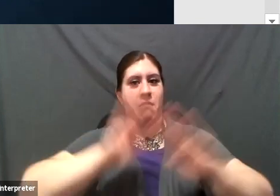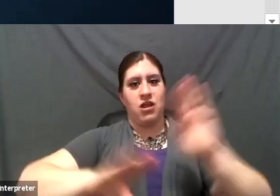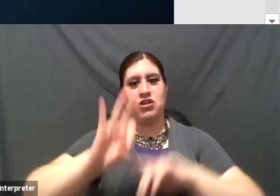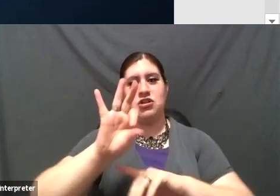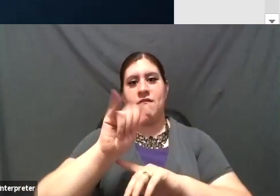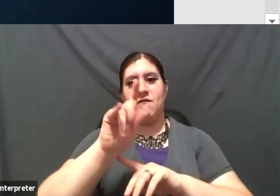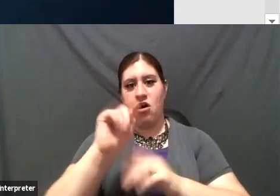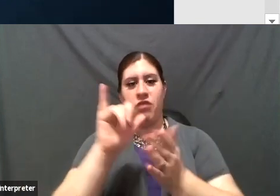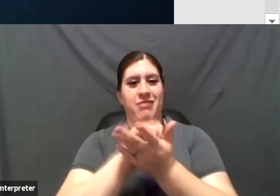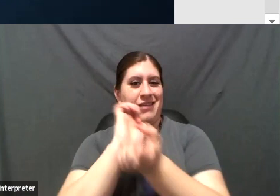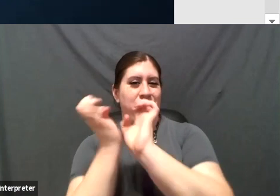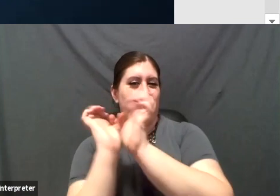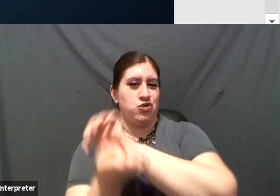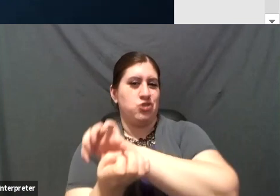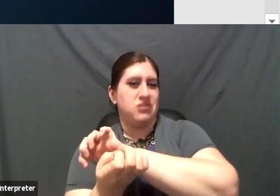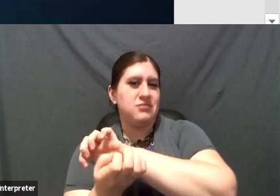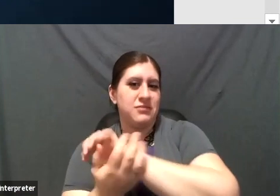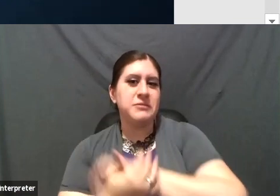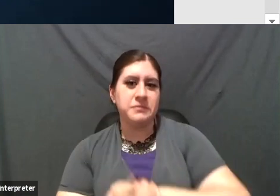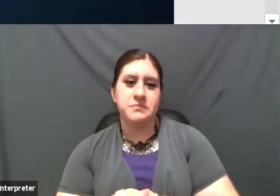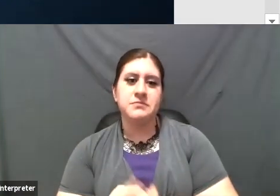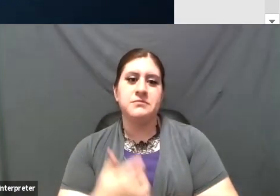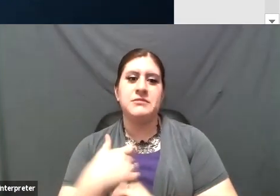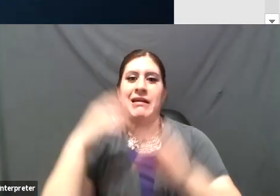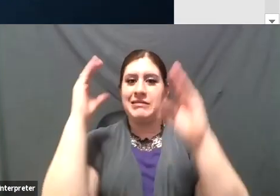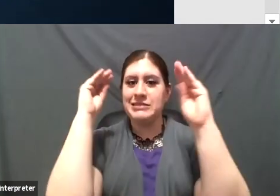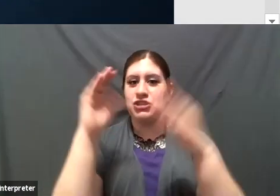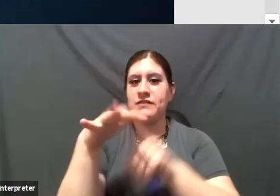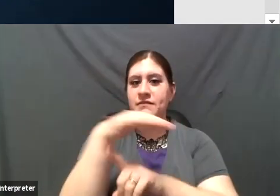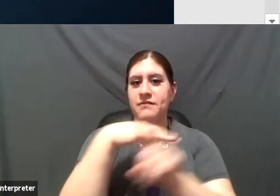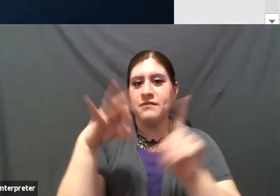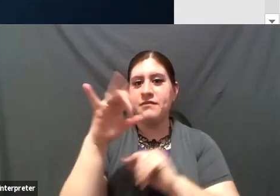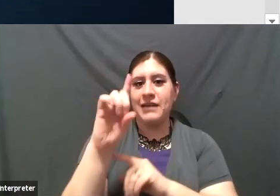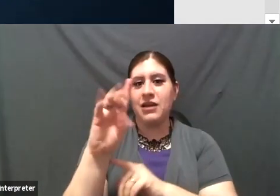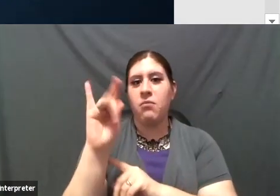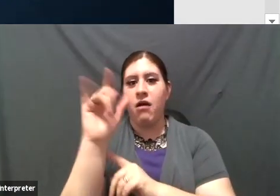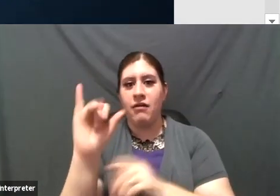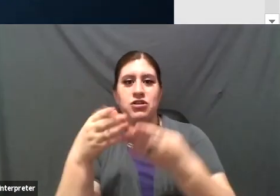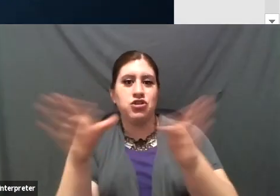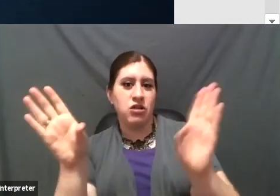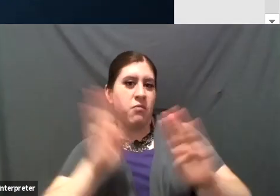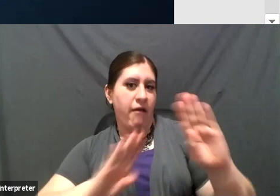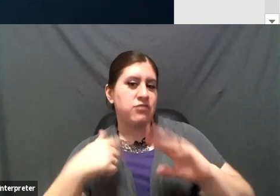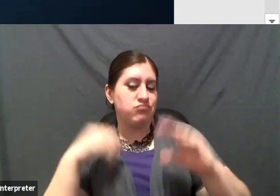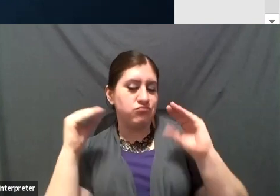evolution sort of emphasis to it. I teach field botany. I teach general biology as well.